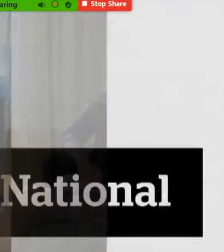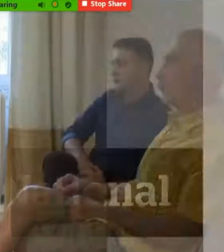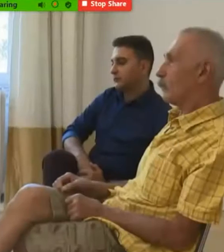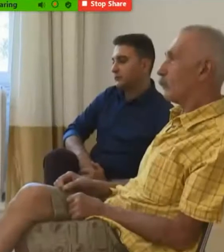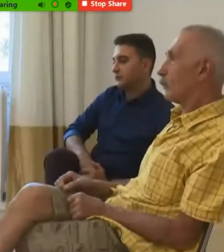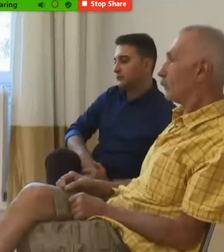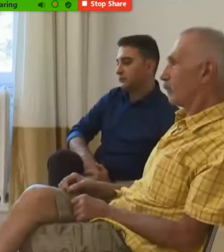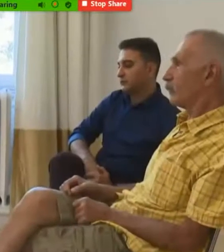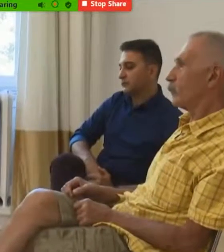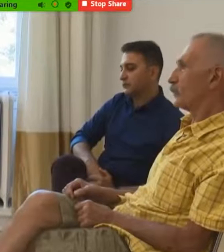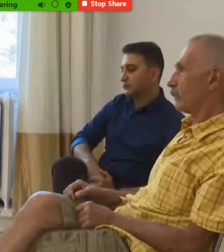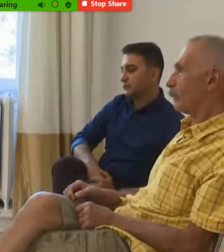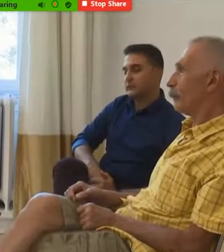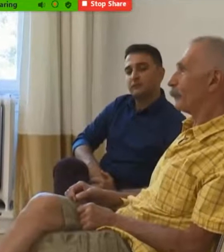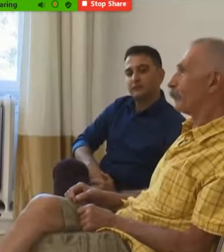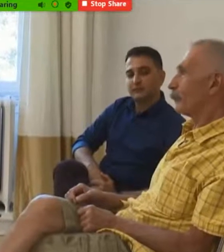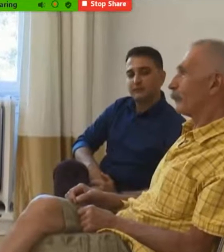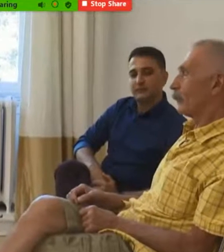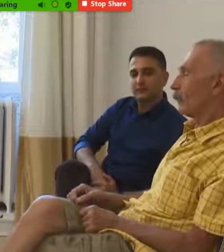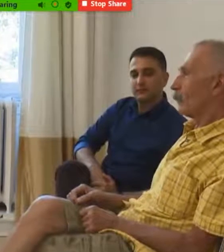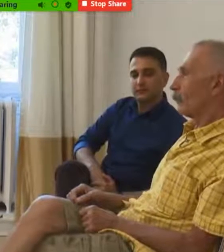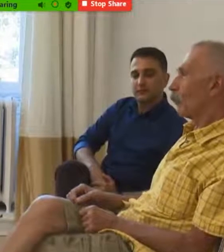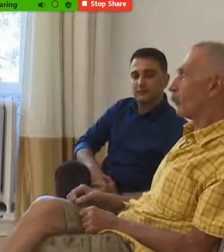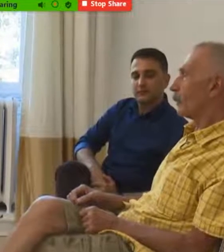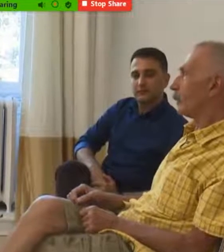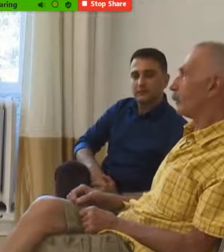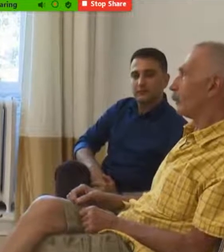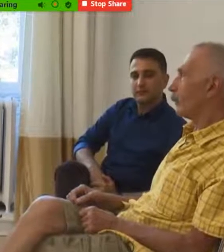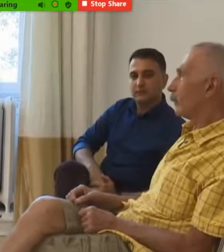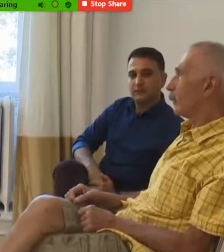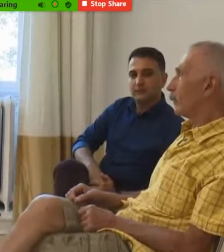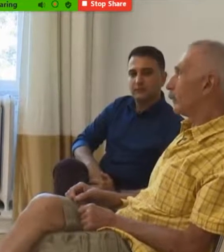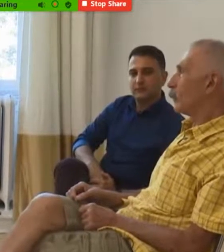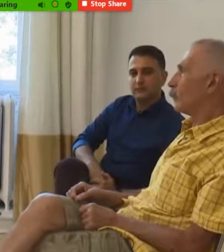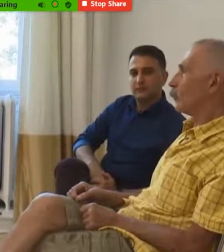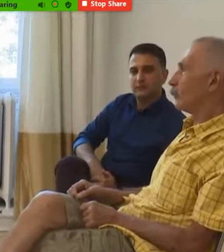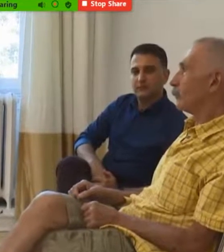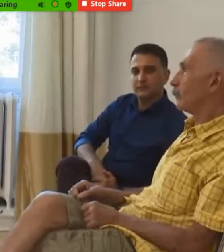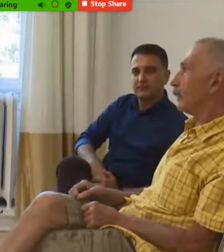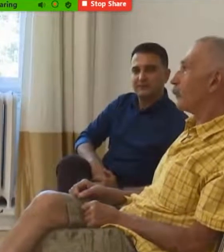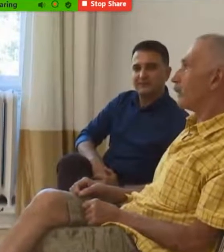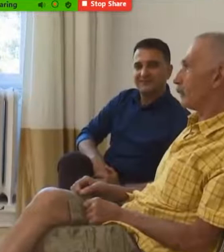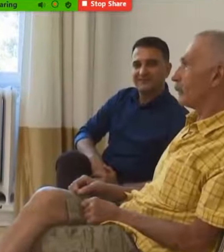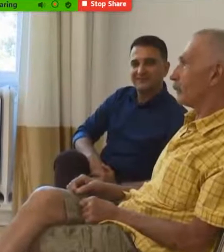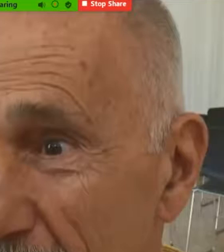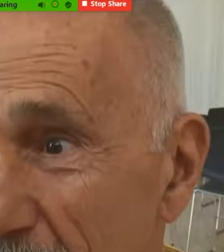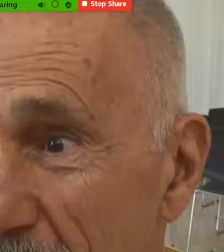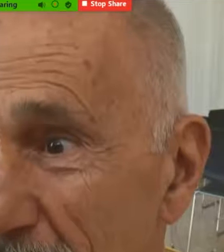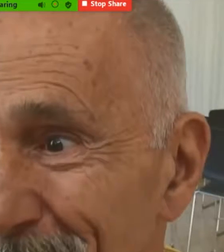My name, well, David Bisdell. And who am I? Well, I'm an older gay man.